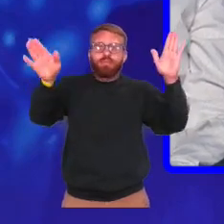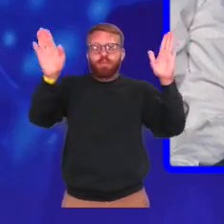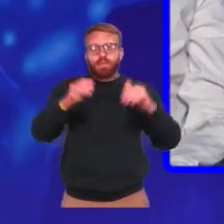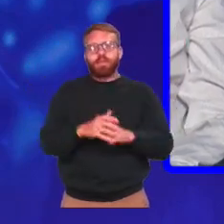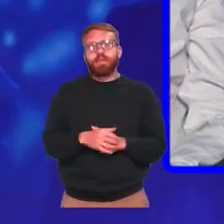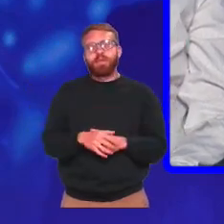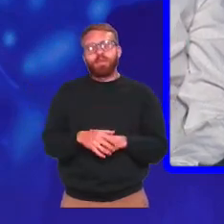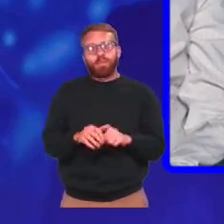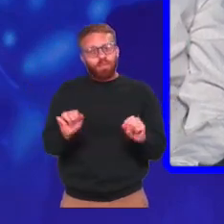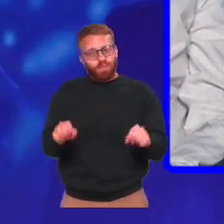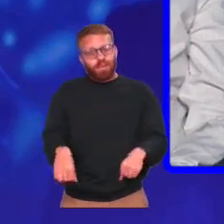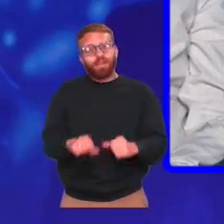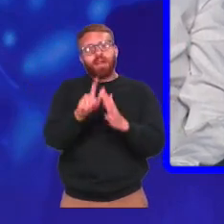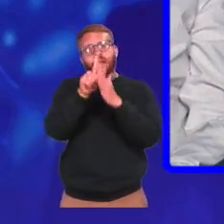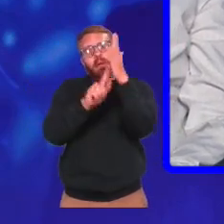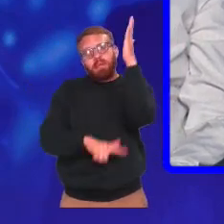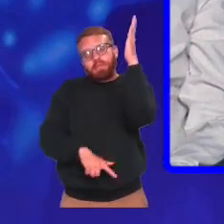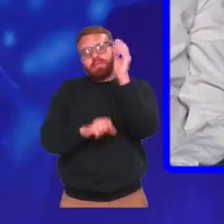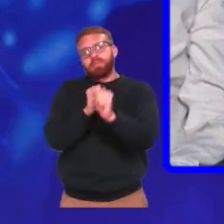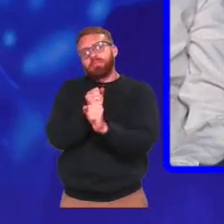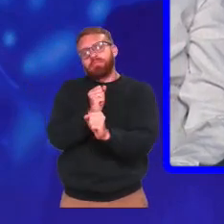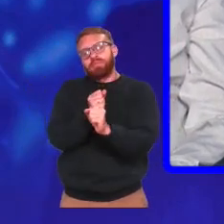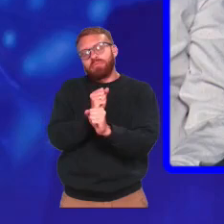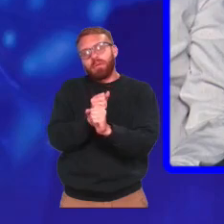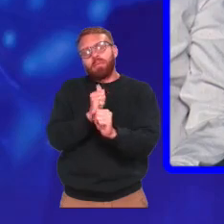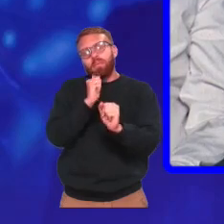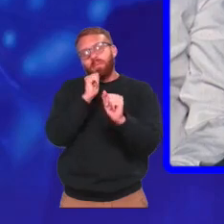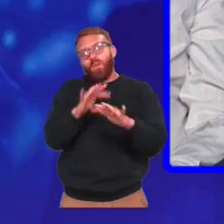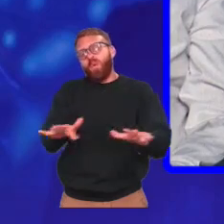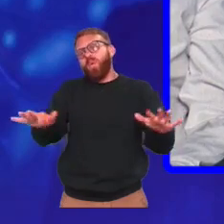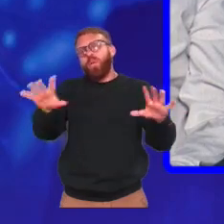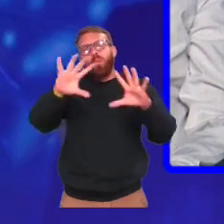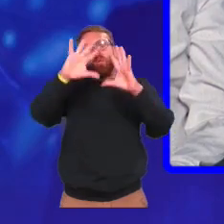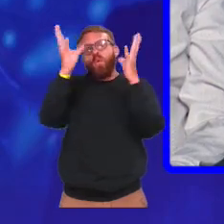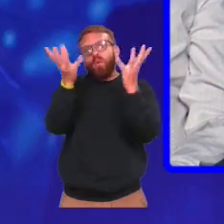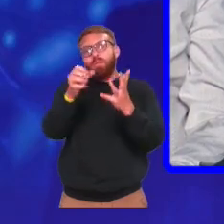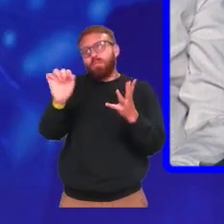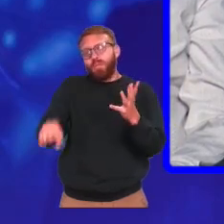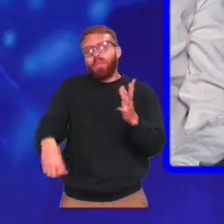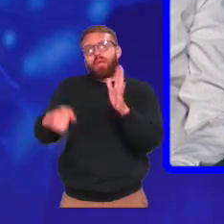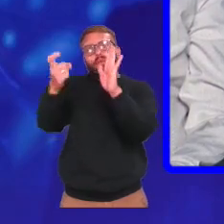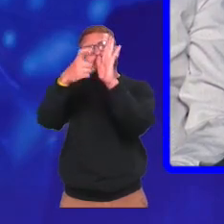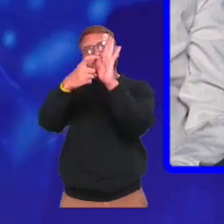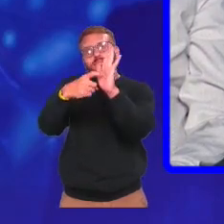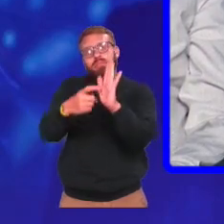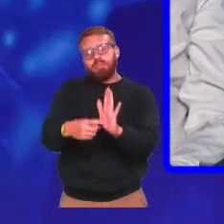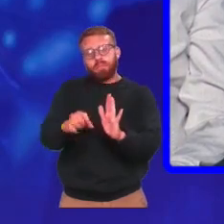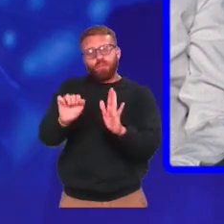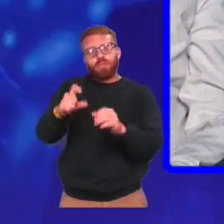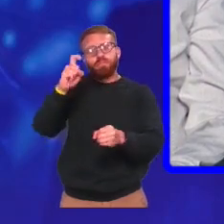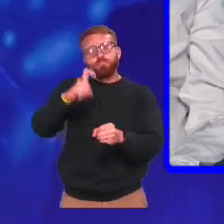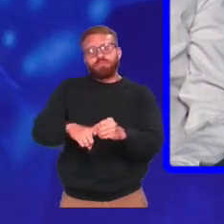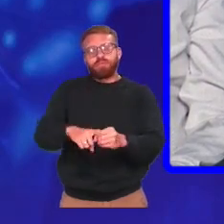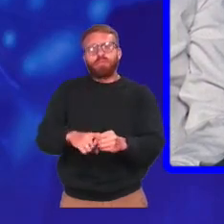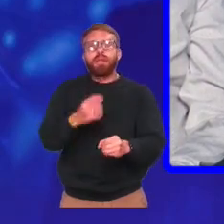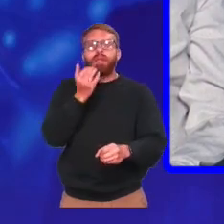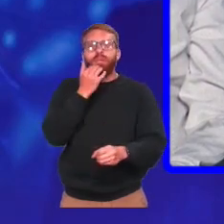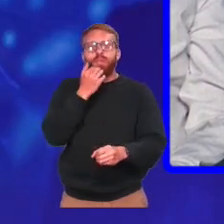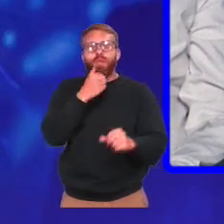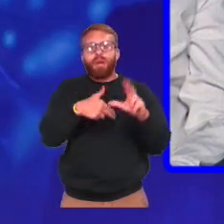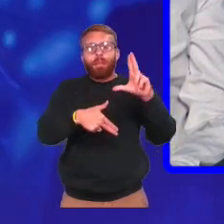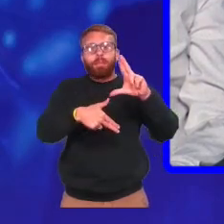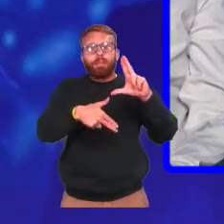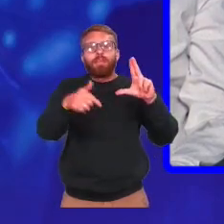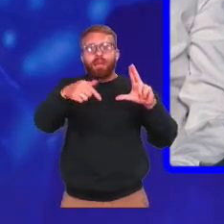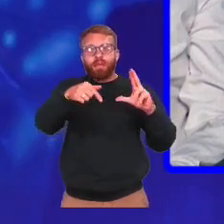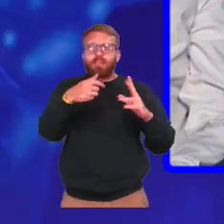if you see something that is listed in the Americas, it is worth applying, because what we're looking for, to sound a